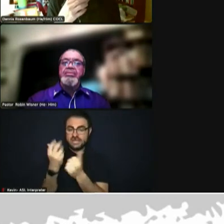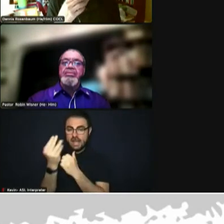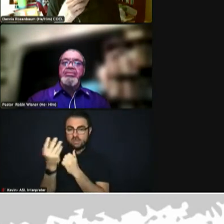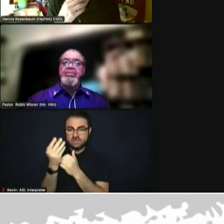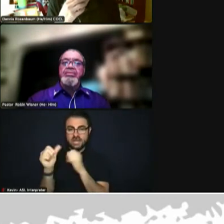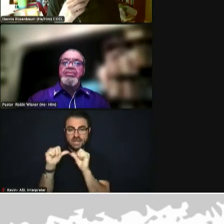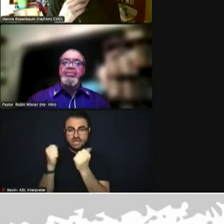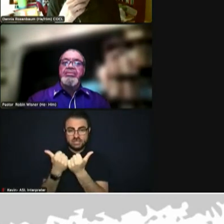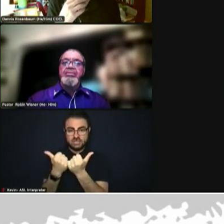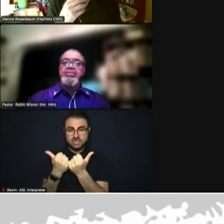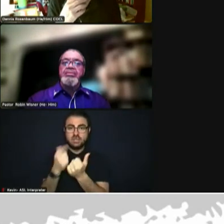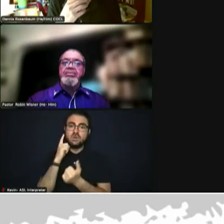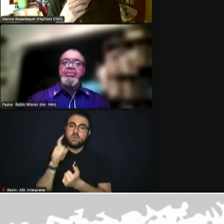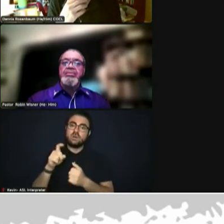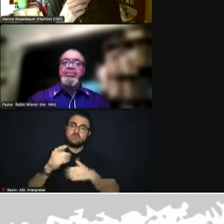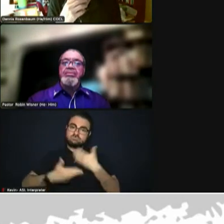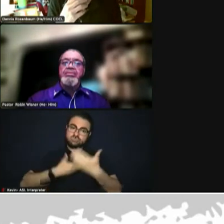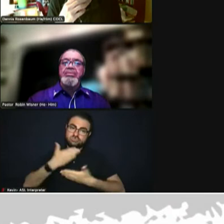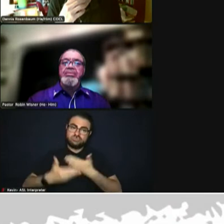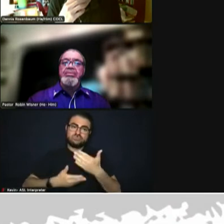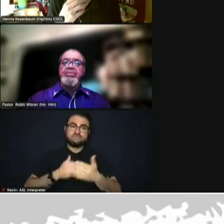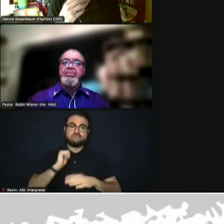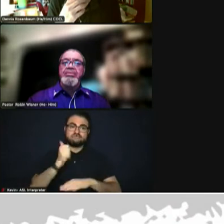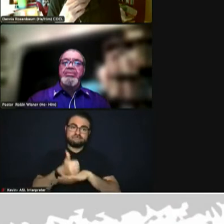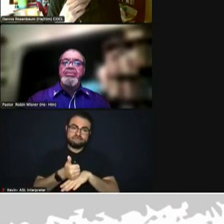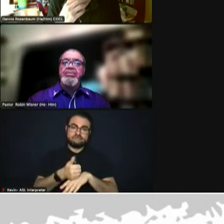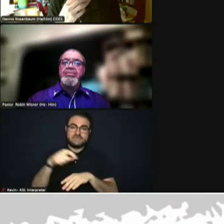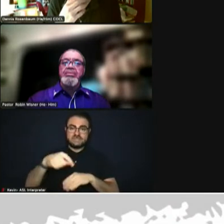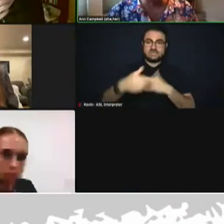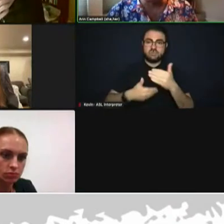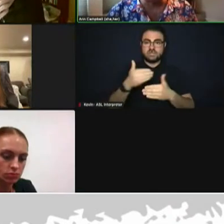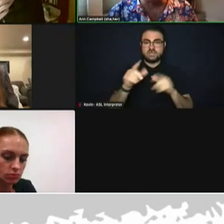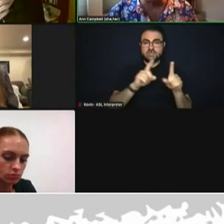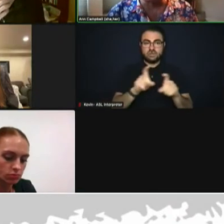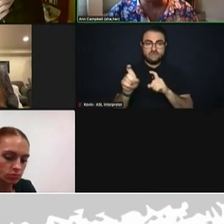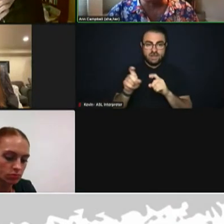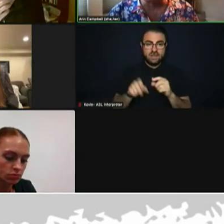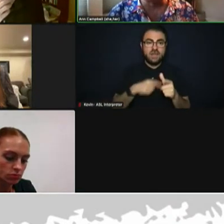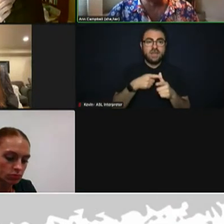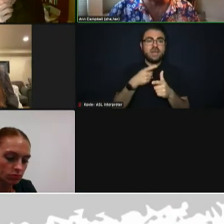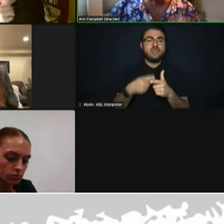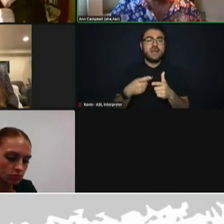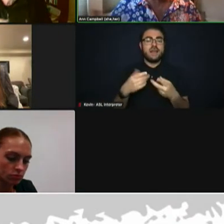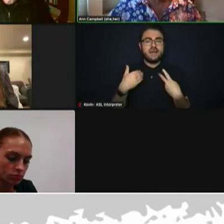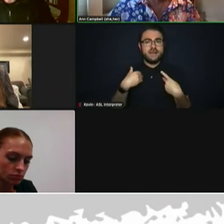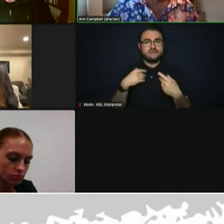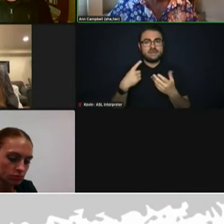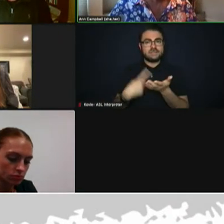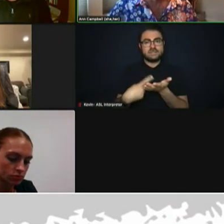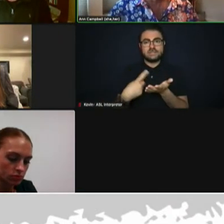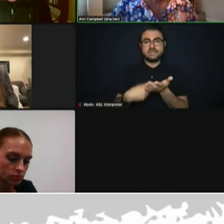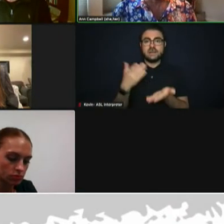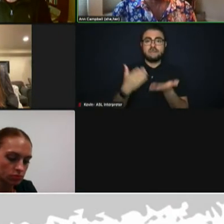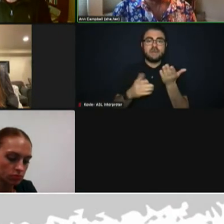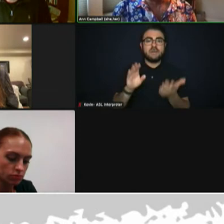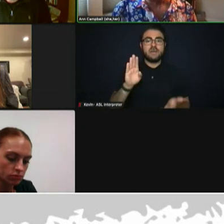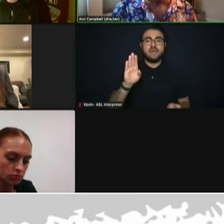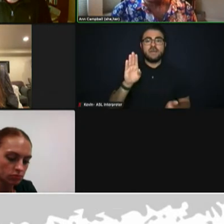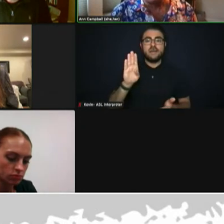would carry this out. And then there was some discussion about maybe a bureau within the